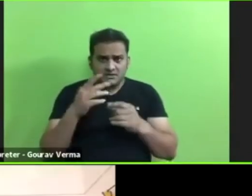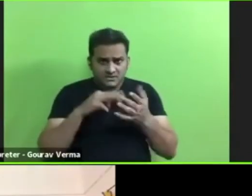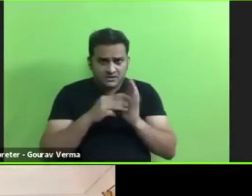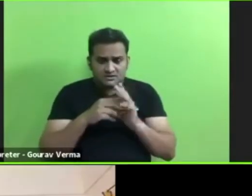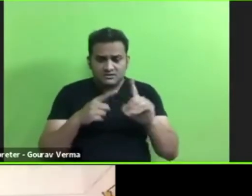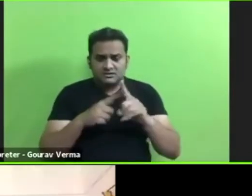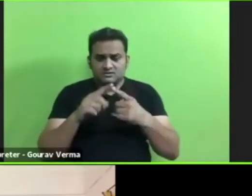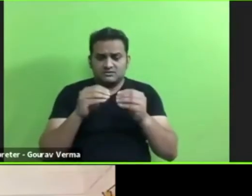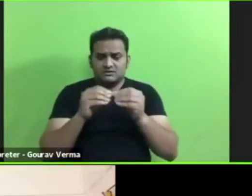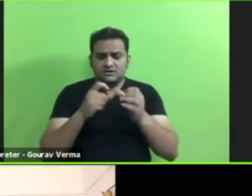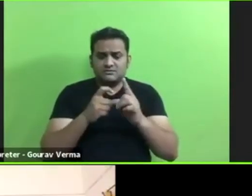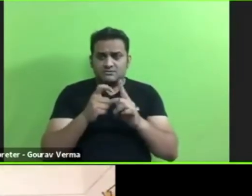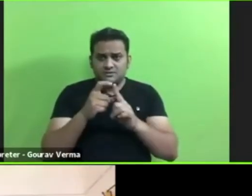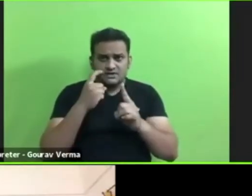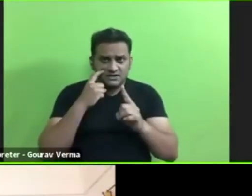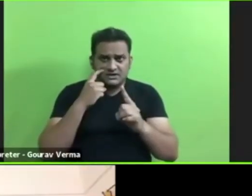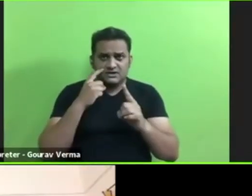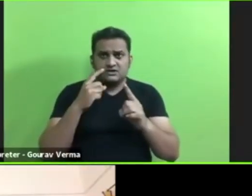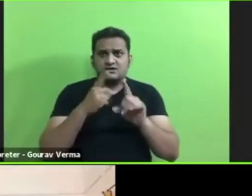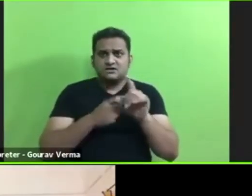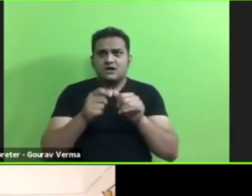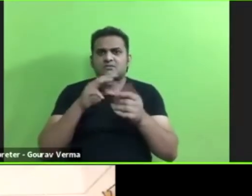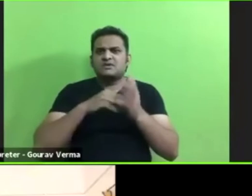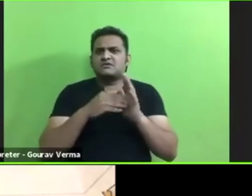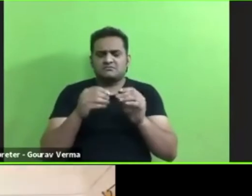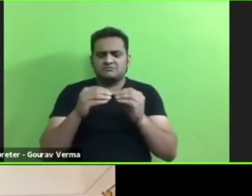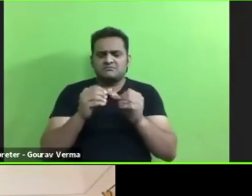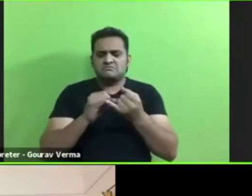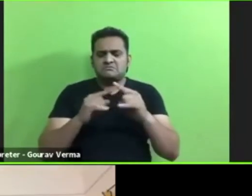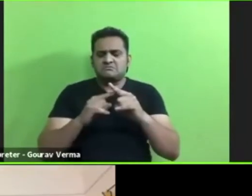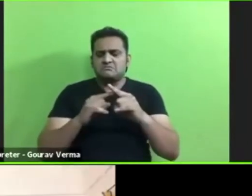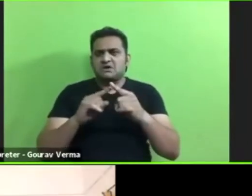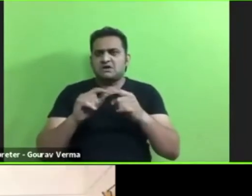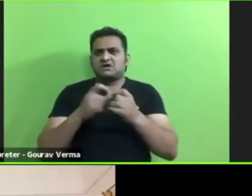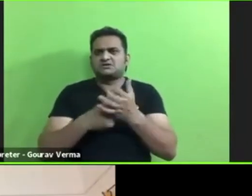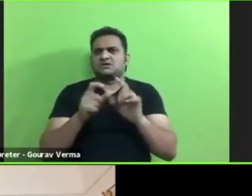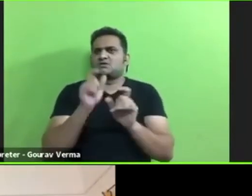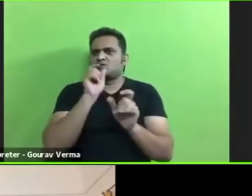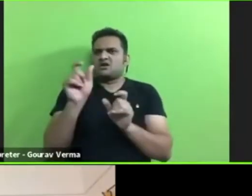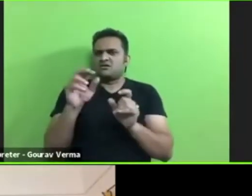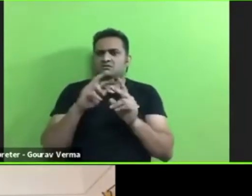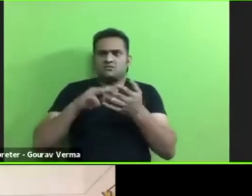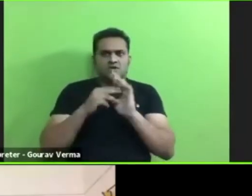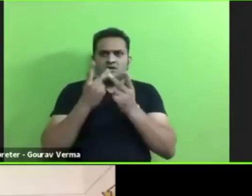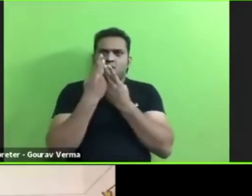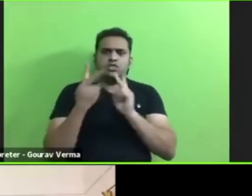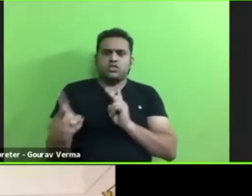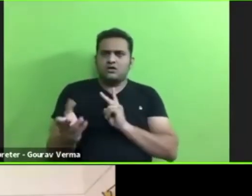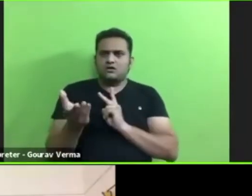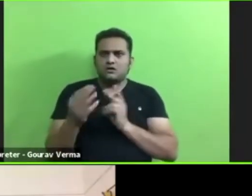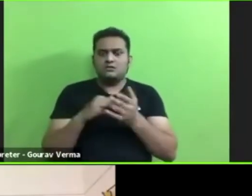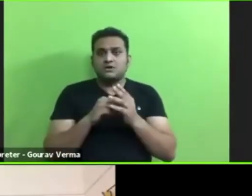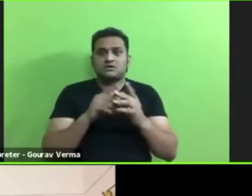Thevadiyal is, we call somebody a Thevadiyal, is a bastard. So see how the change of that meaning of that word is emblematic